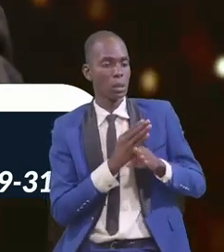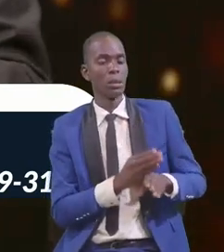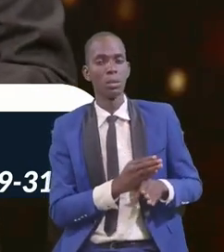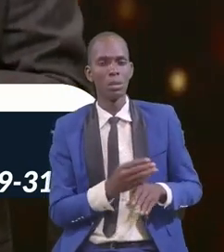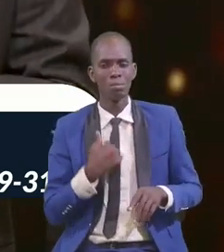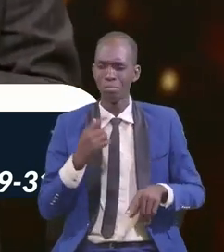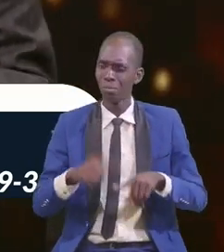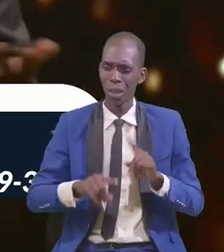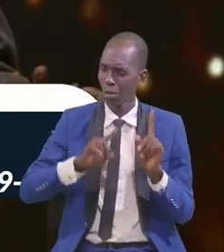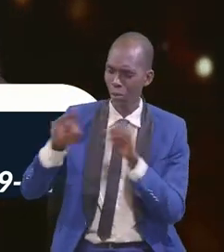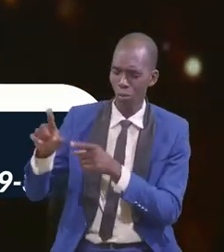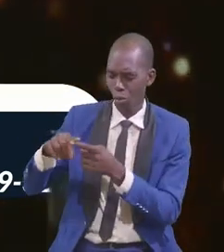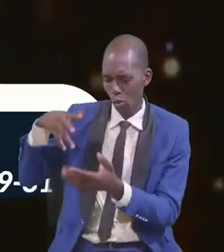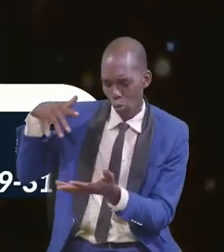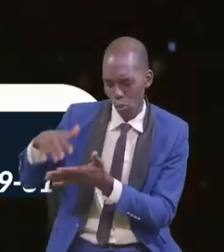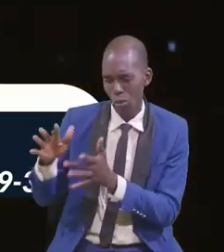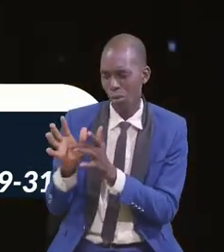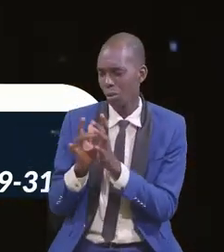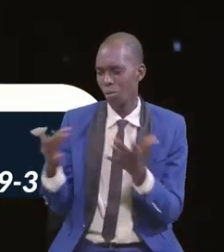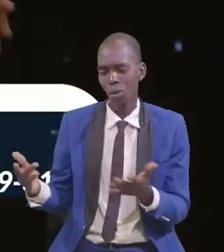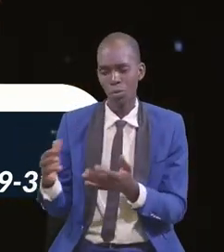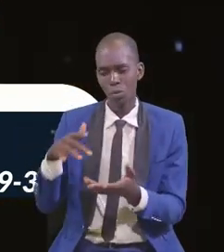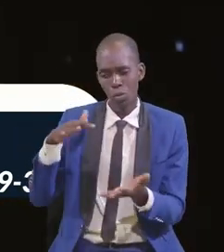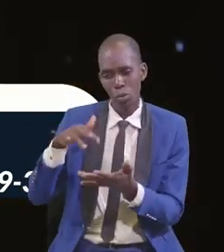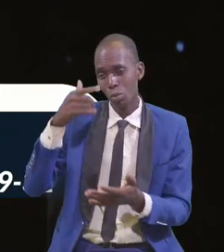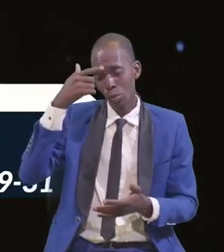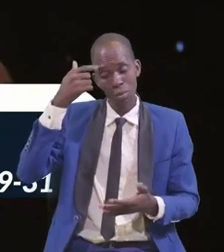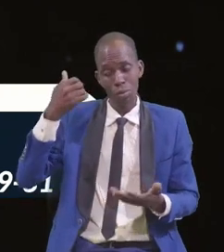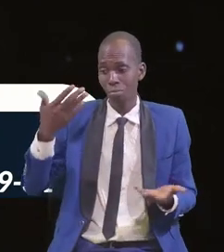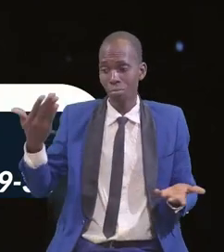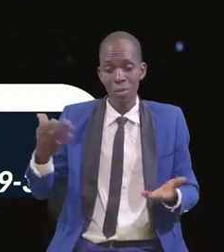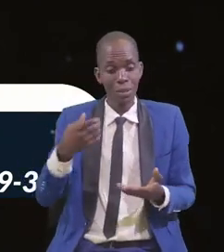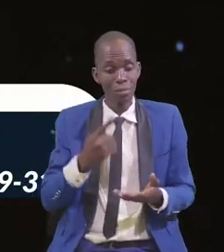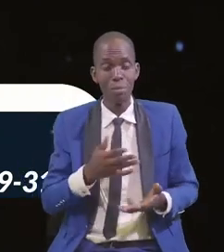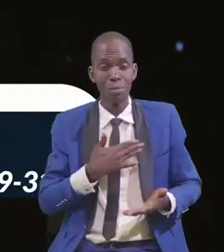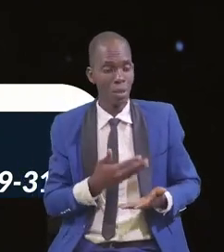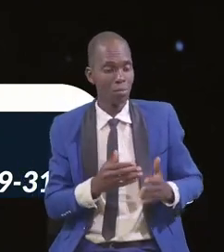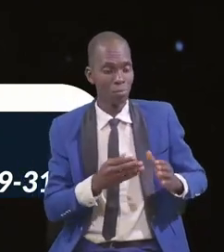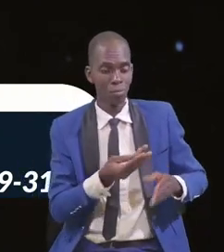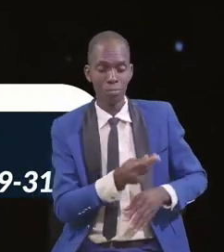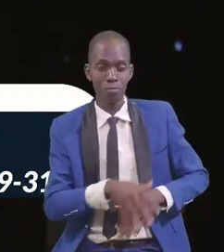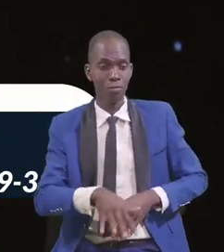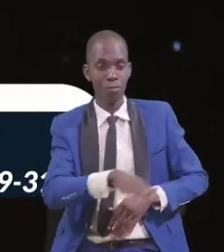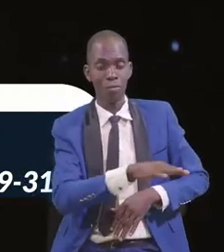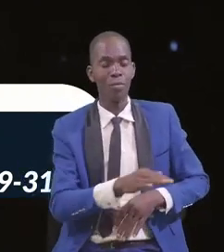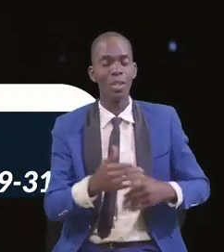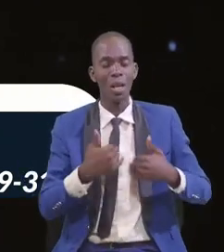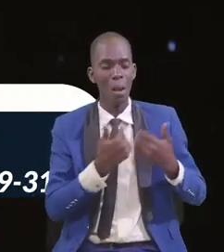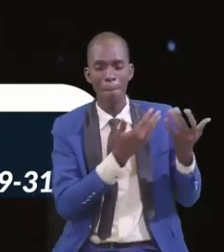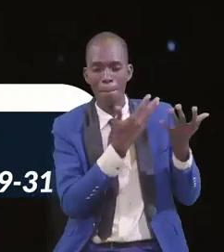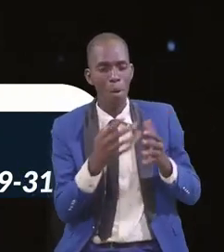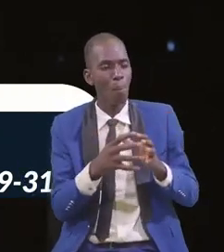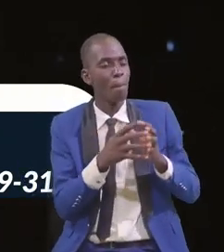the Bible with us once a week like this, because the ground of that rich man has brought